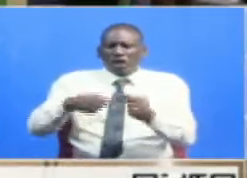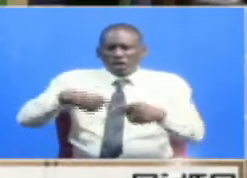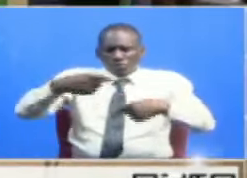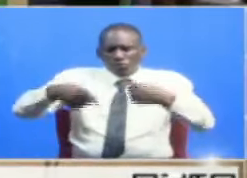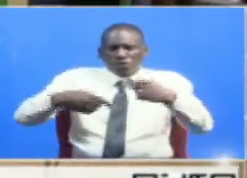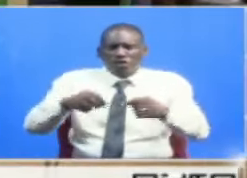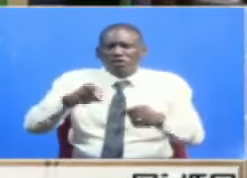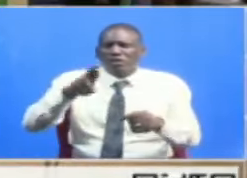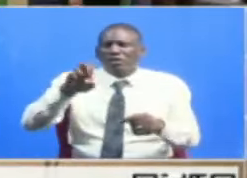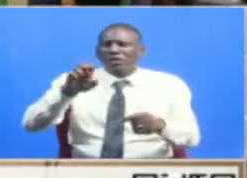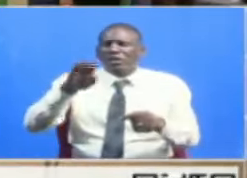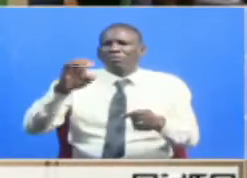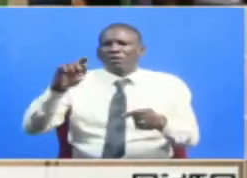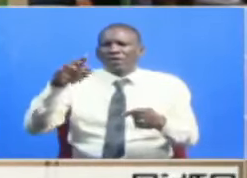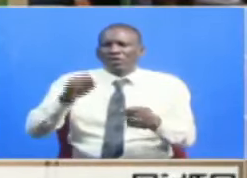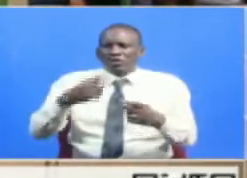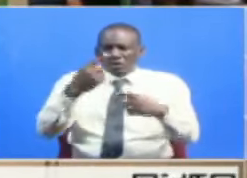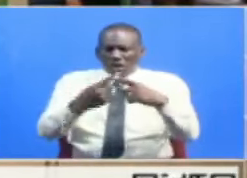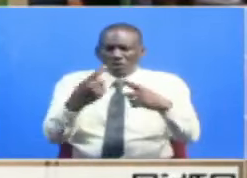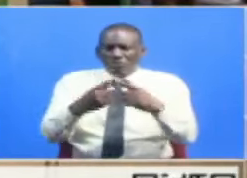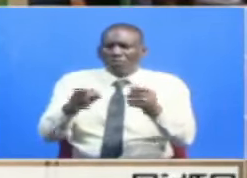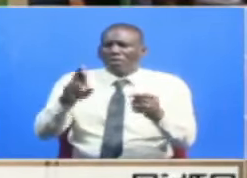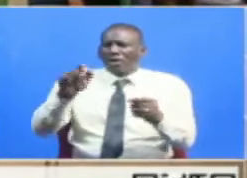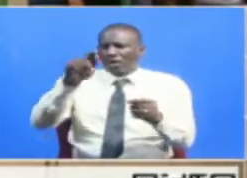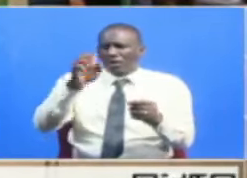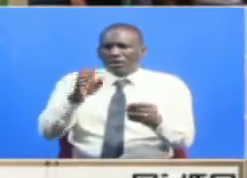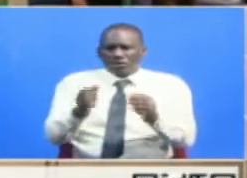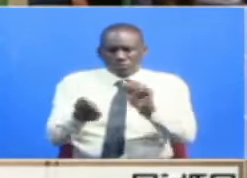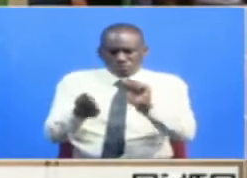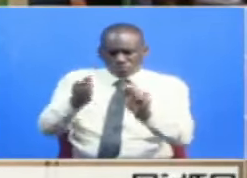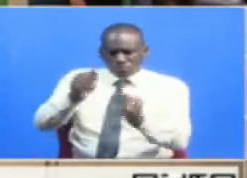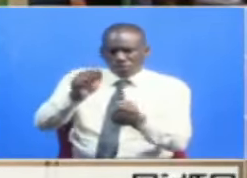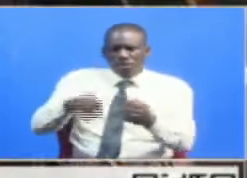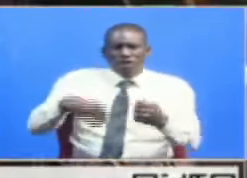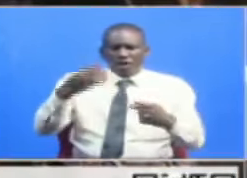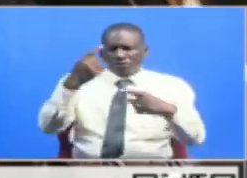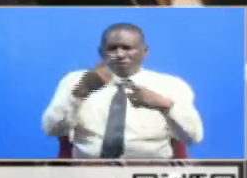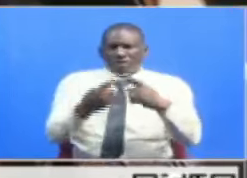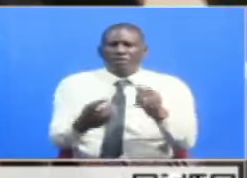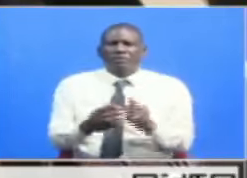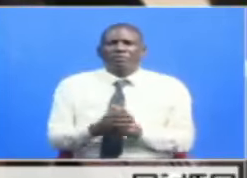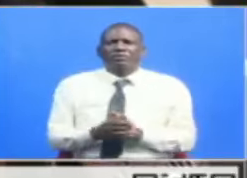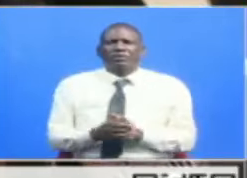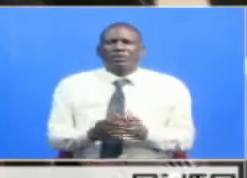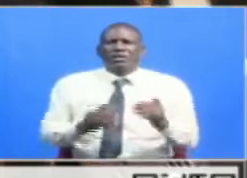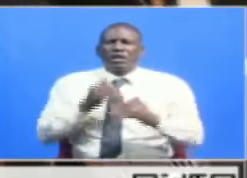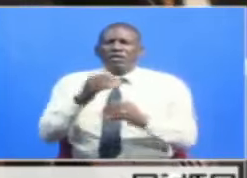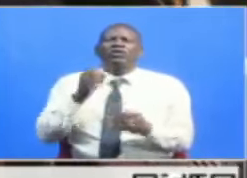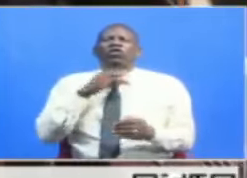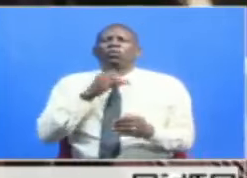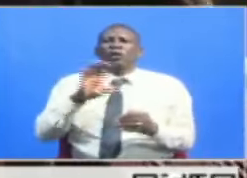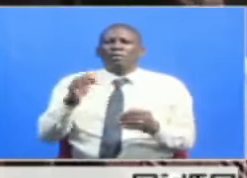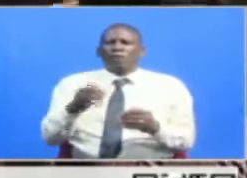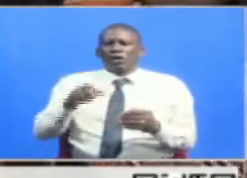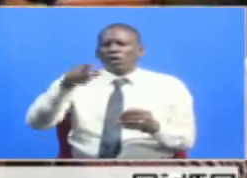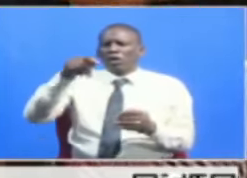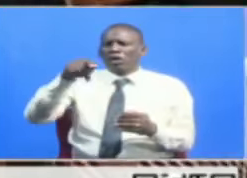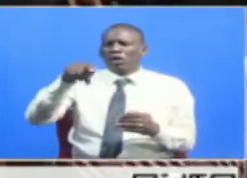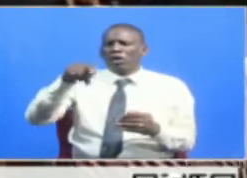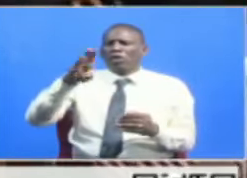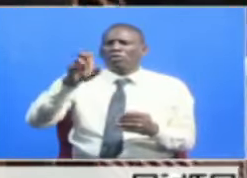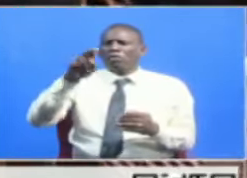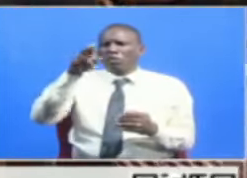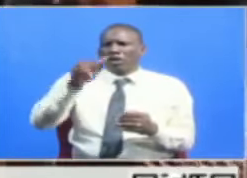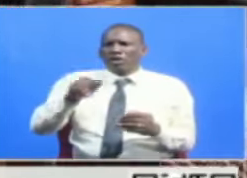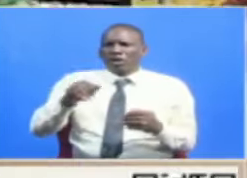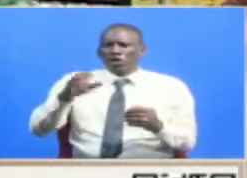charged annually, with the rate charged being adjusted on an annual basis. following complaints by Pwani Oil, Carrefour terminated